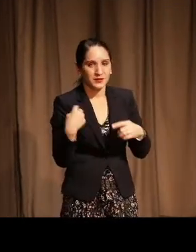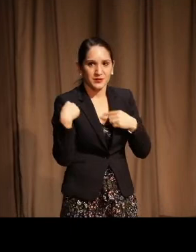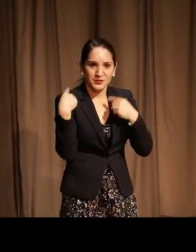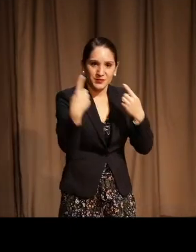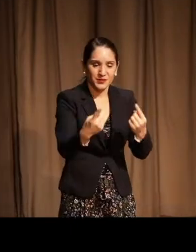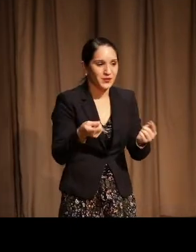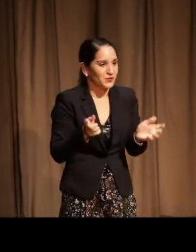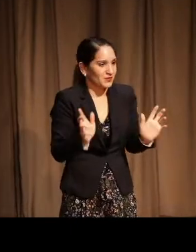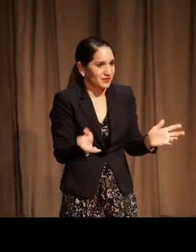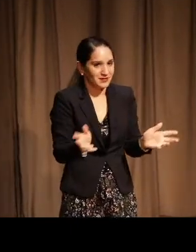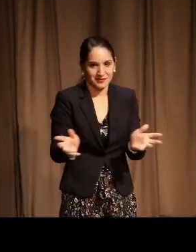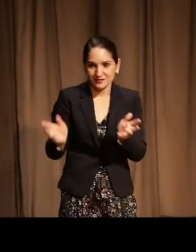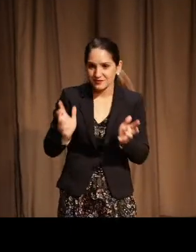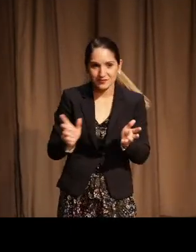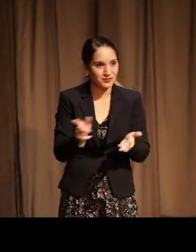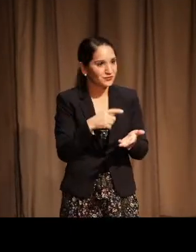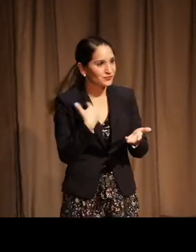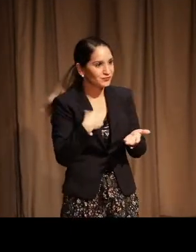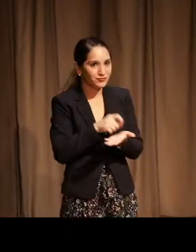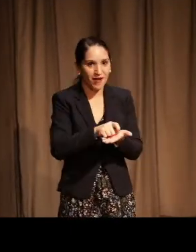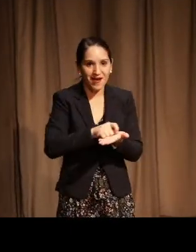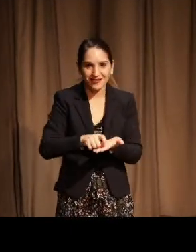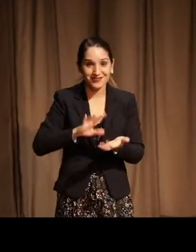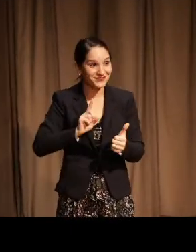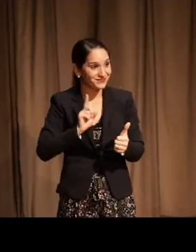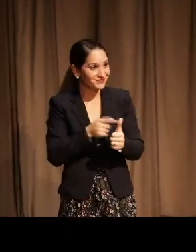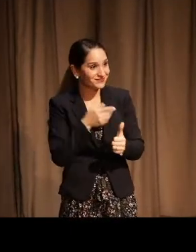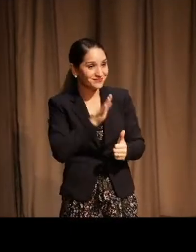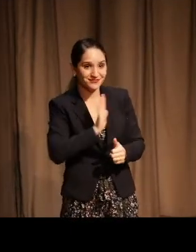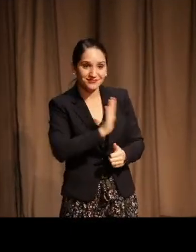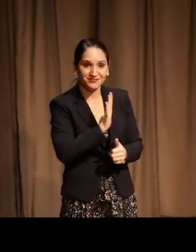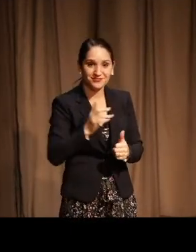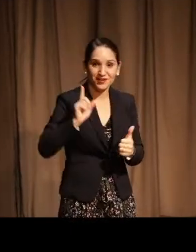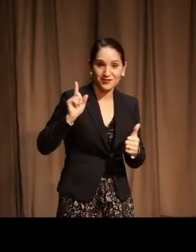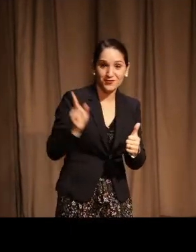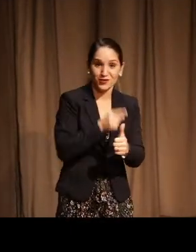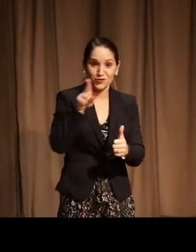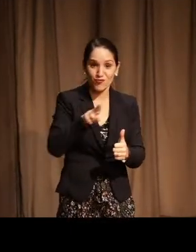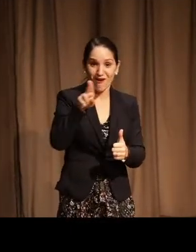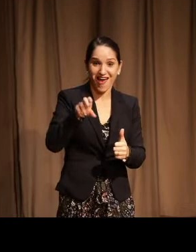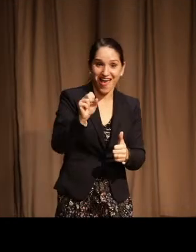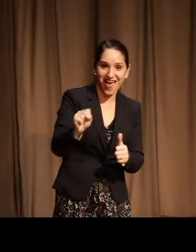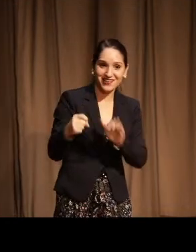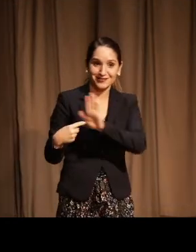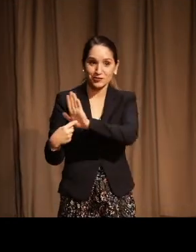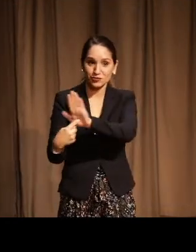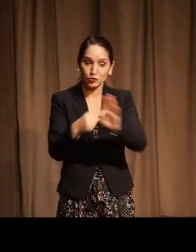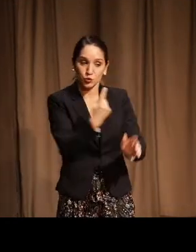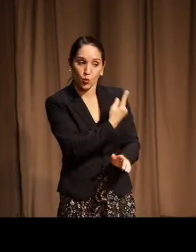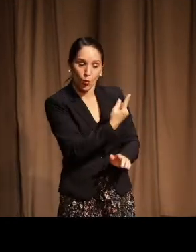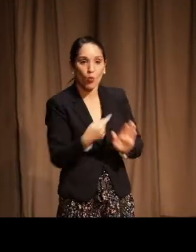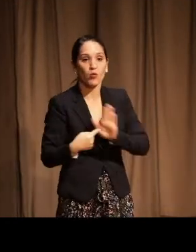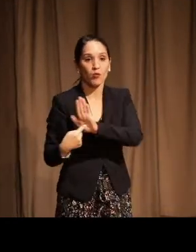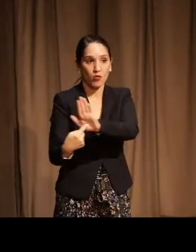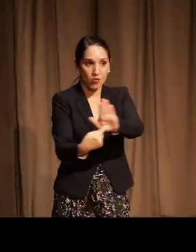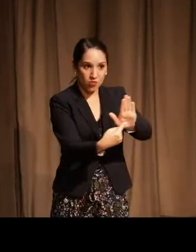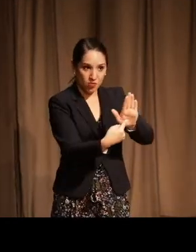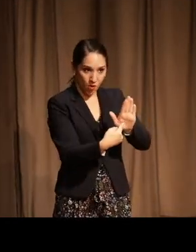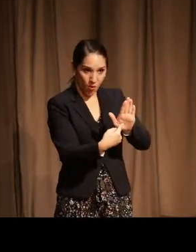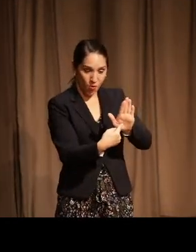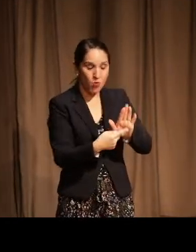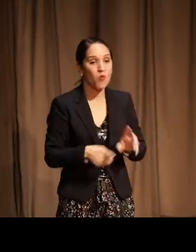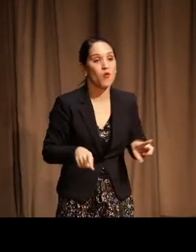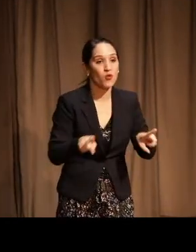talking and writing everywhere, it's Marcela's first U.S. solo show, institutional show, and also